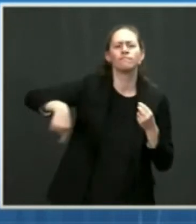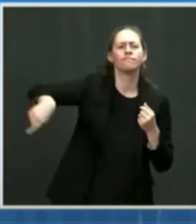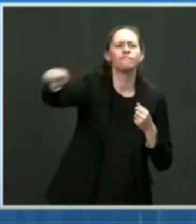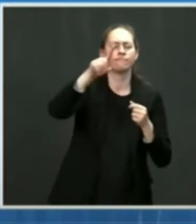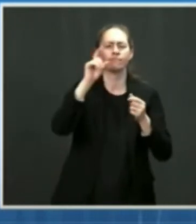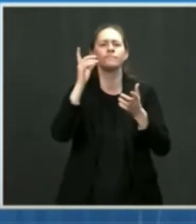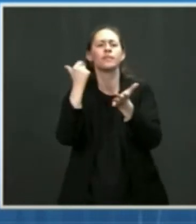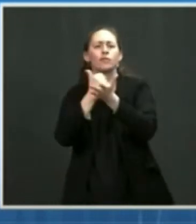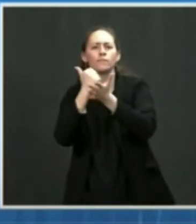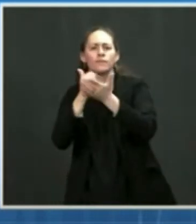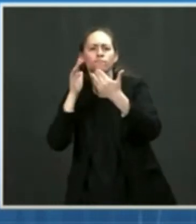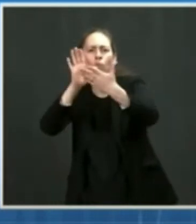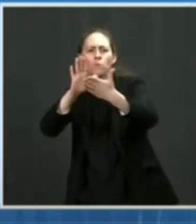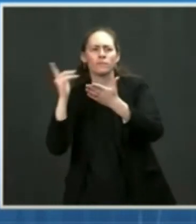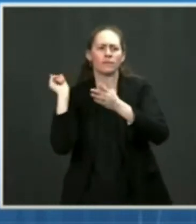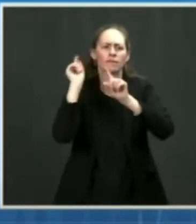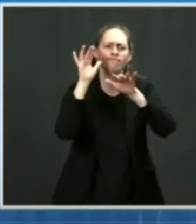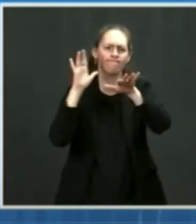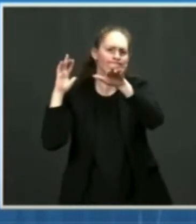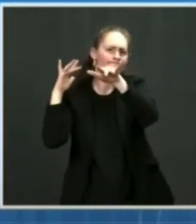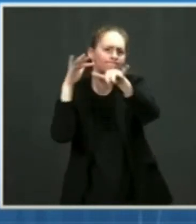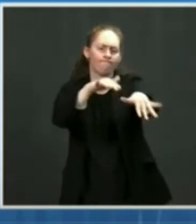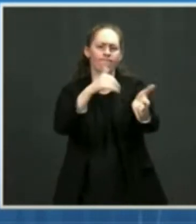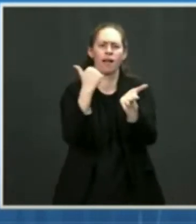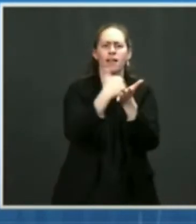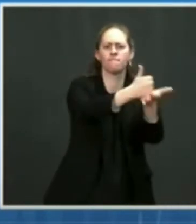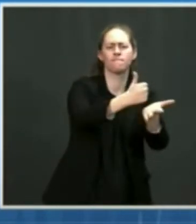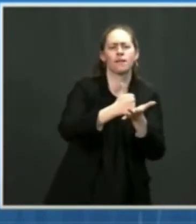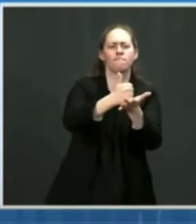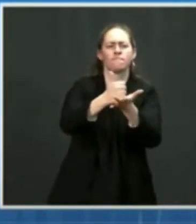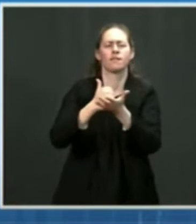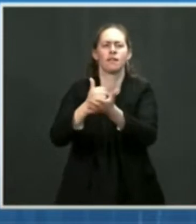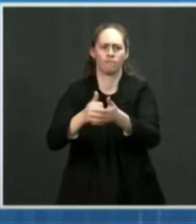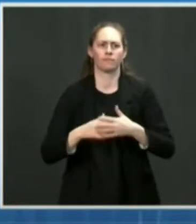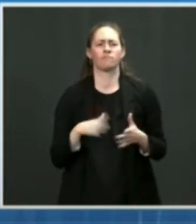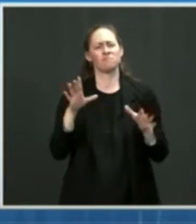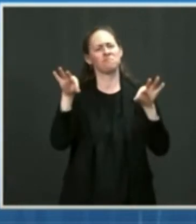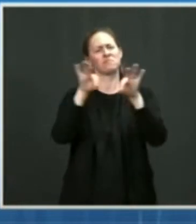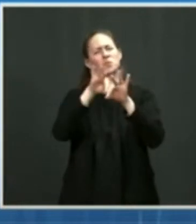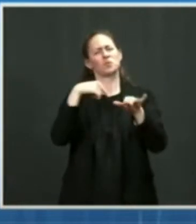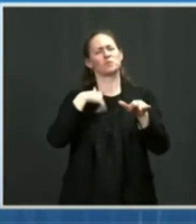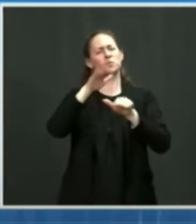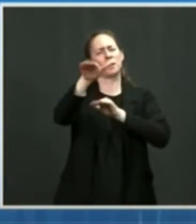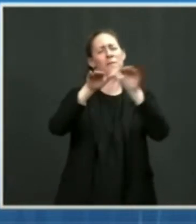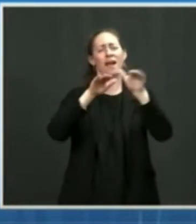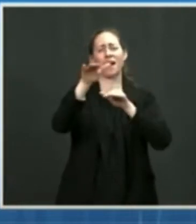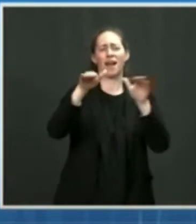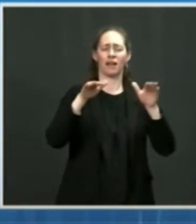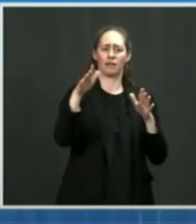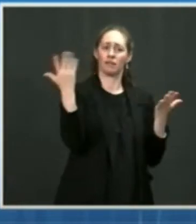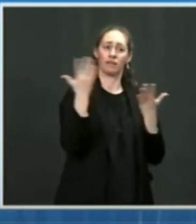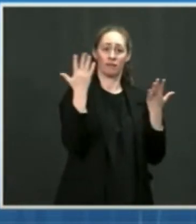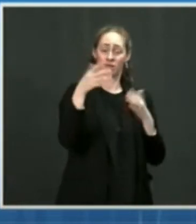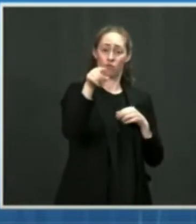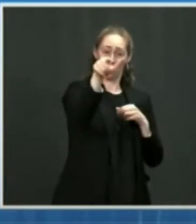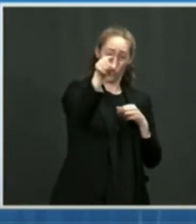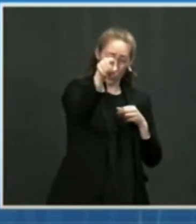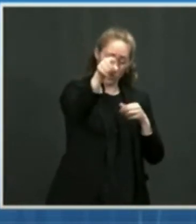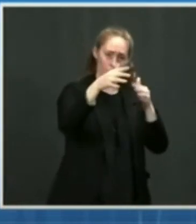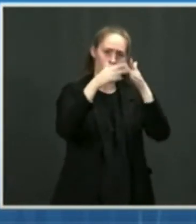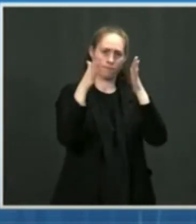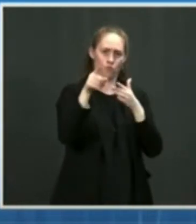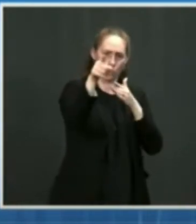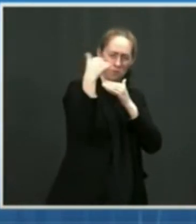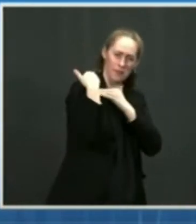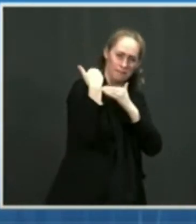well. I want to close by reminding every American that we all need to do our part, and if we do, better